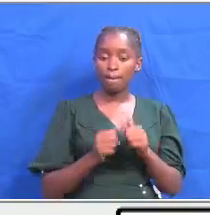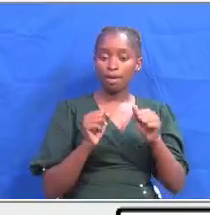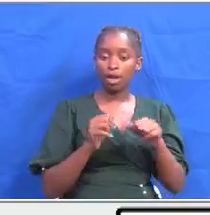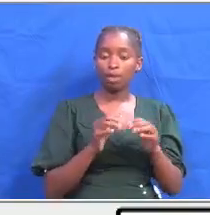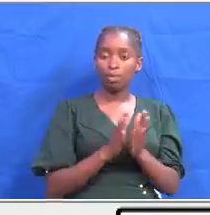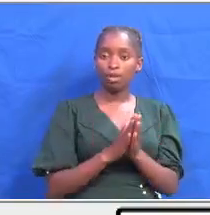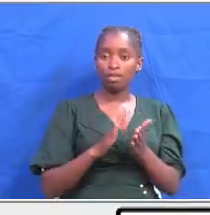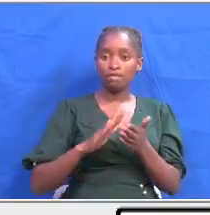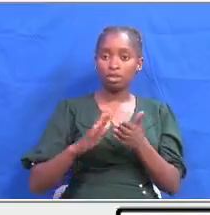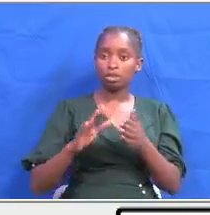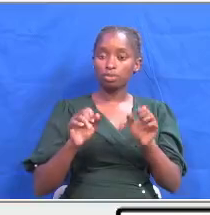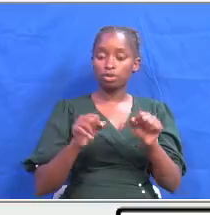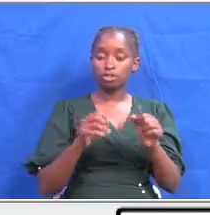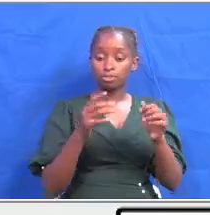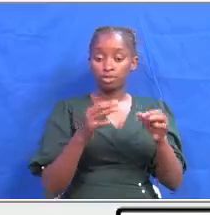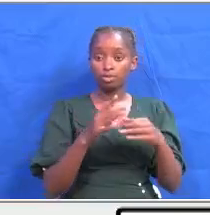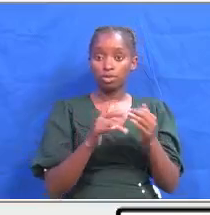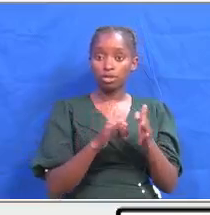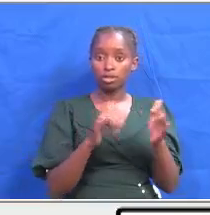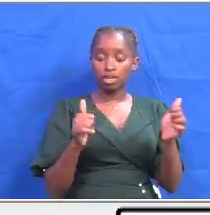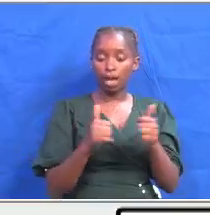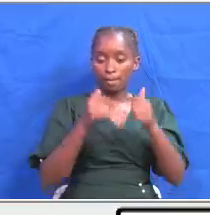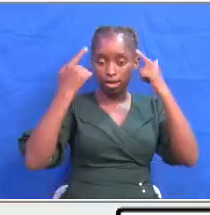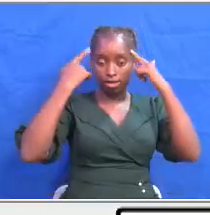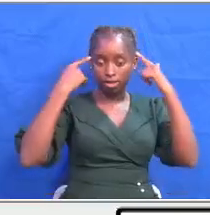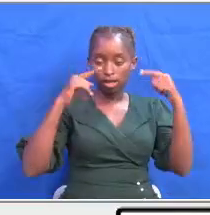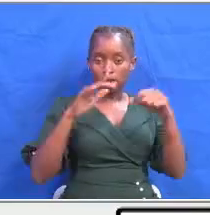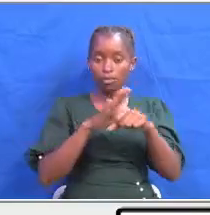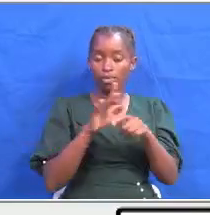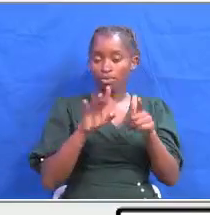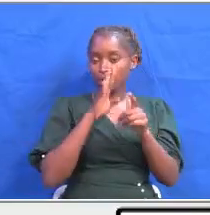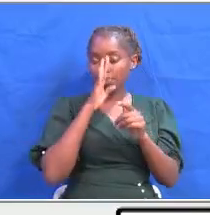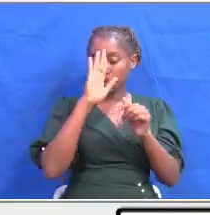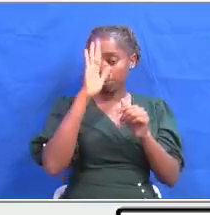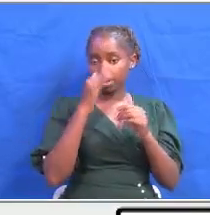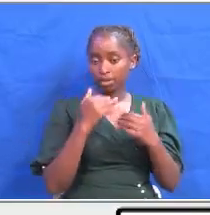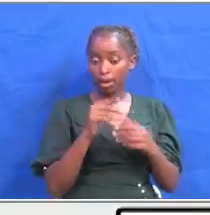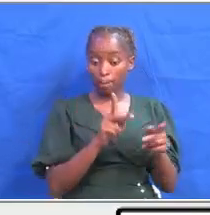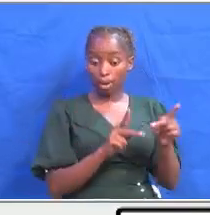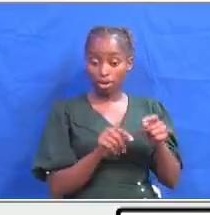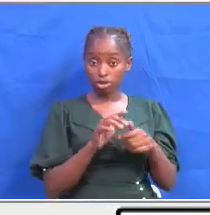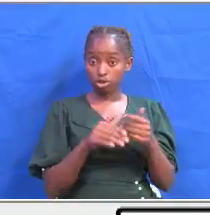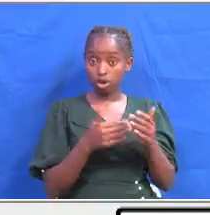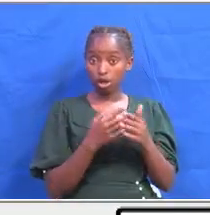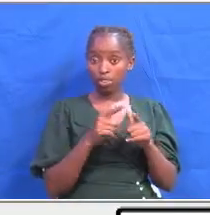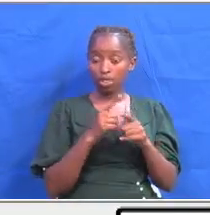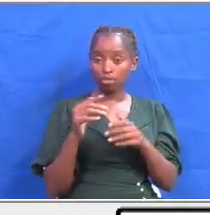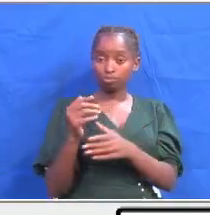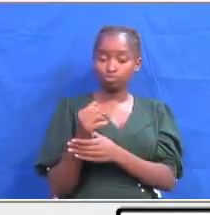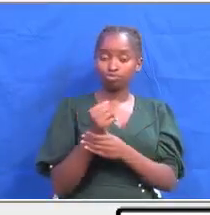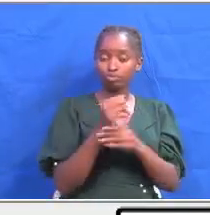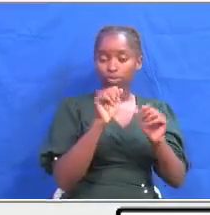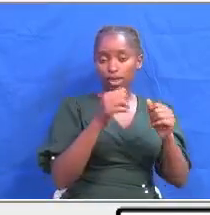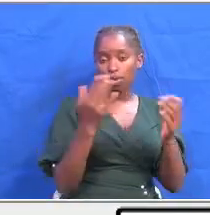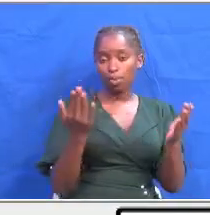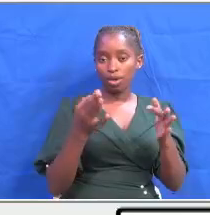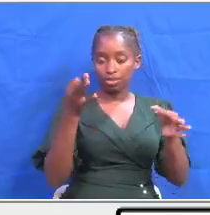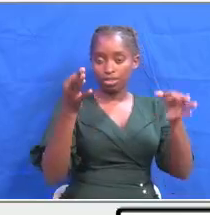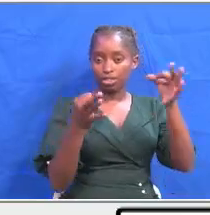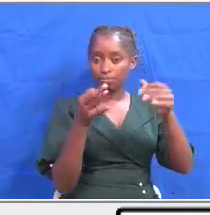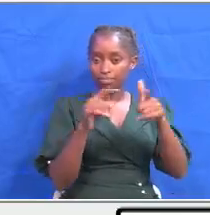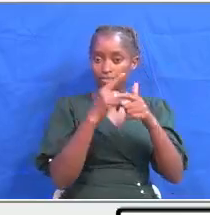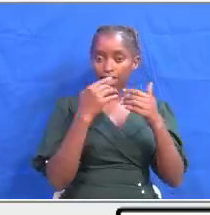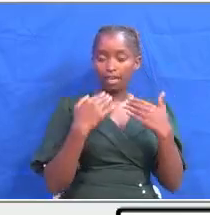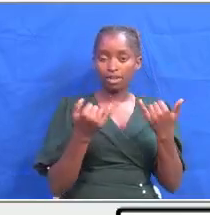the impeachment happens successfully, there'll be a challenge. All these processes will be taken to court. And by virtue, there's a three-judge bench already tells you the court is taking it